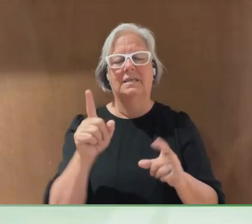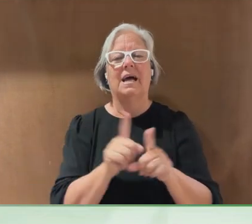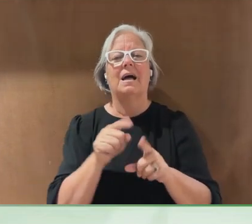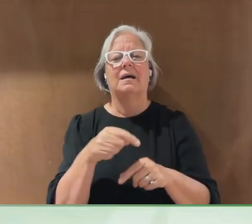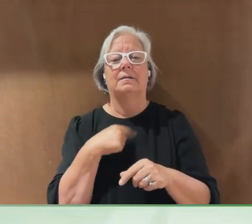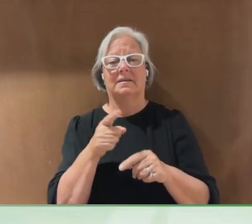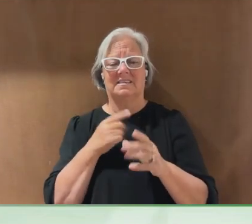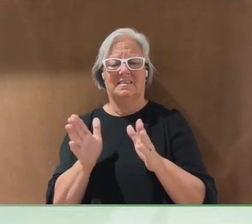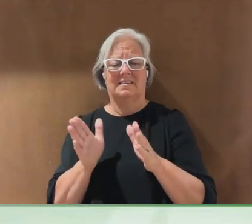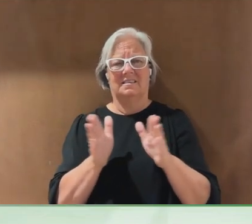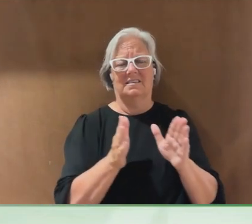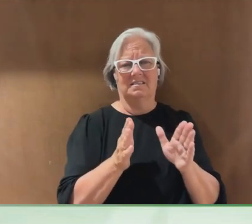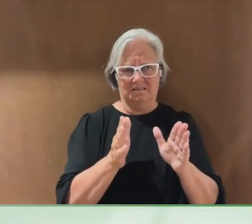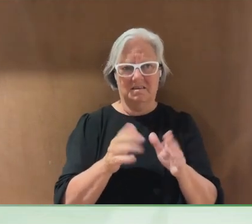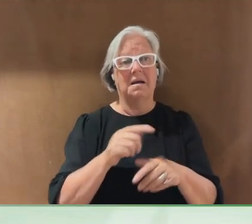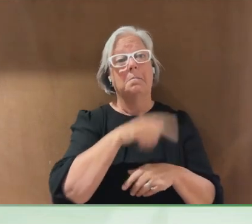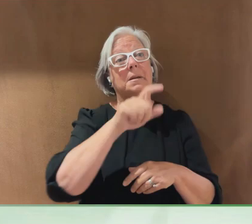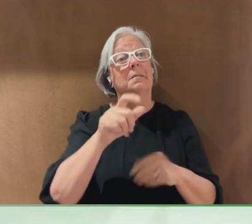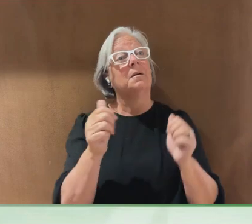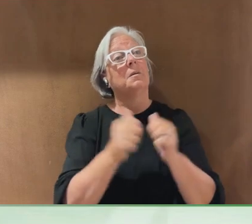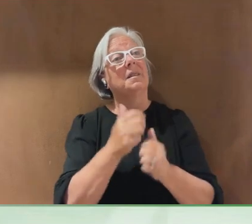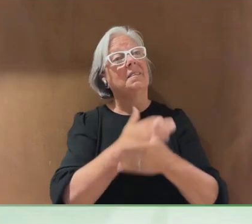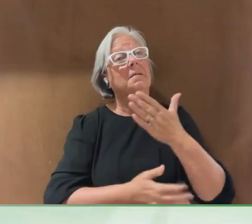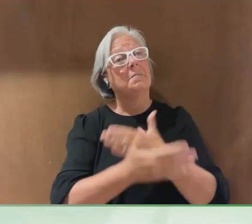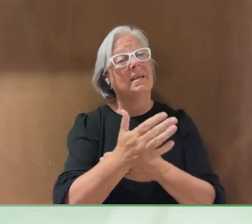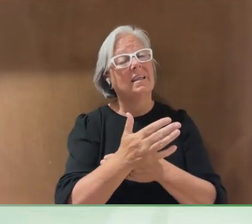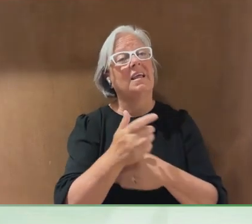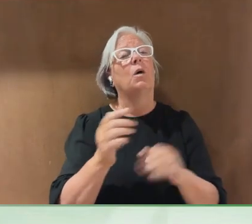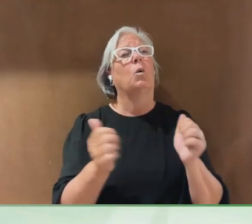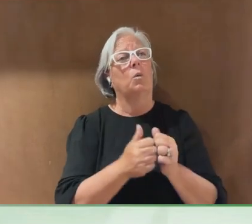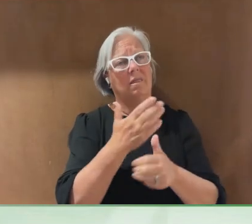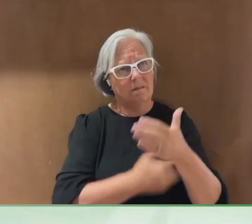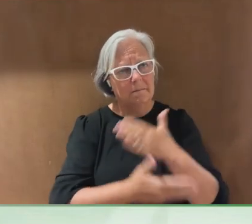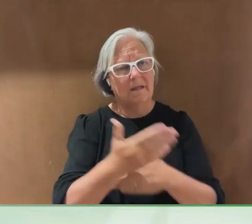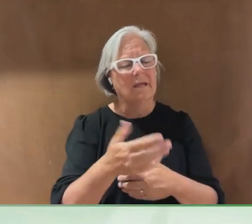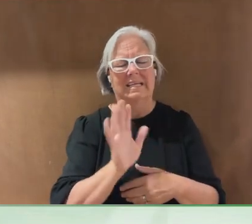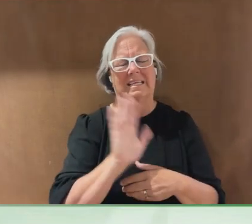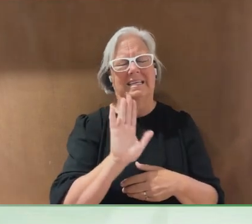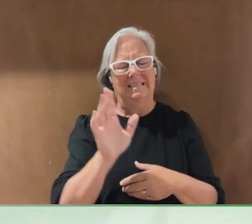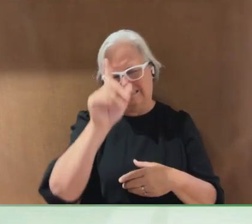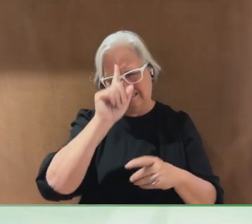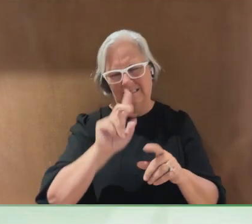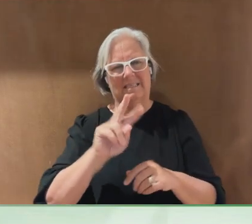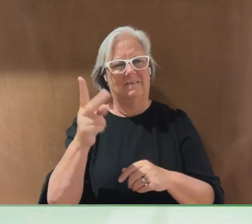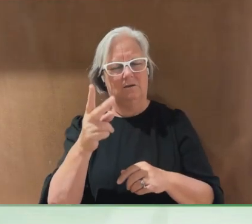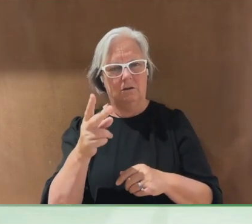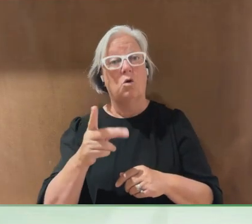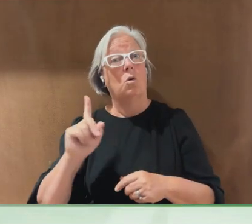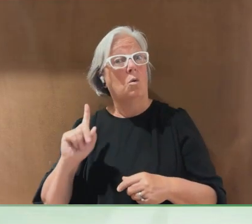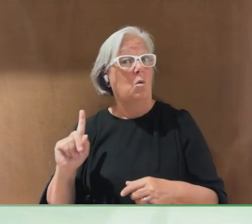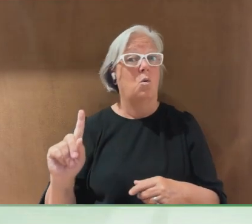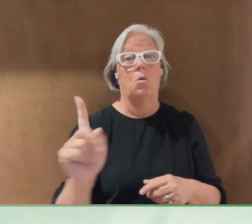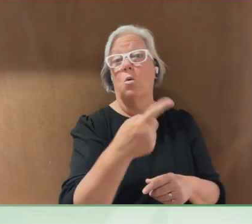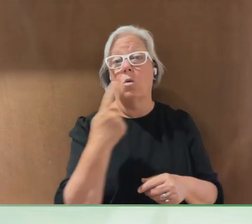is all about people with disabilities and start to say that actually almost everybody who's looking for work is